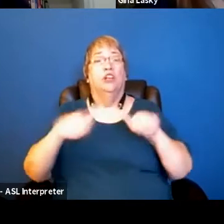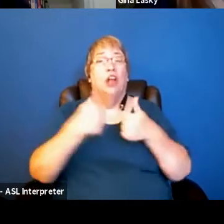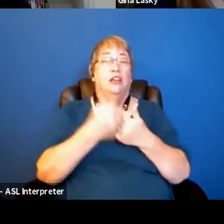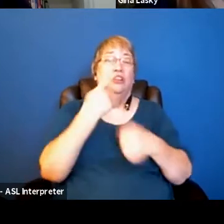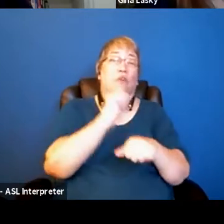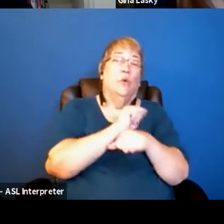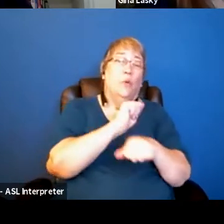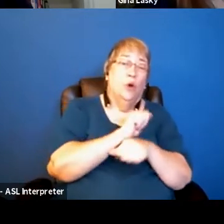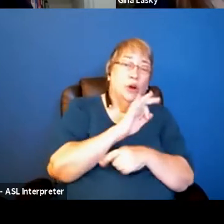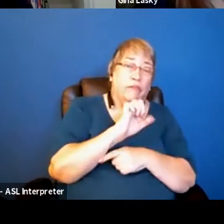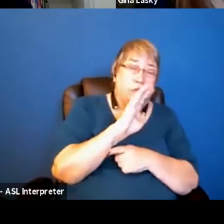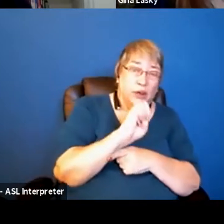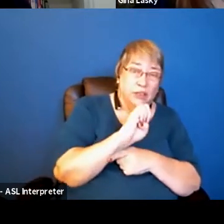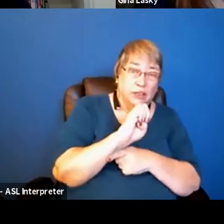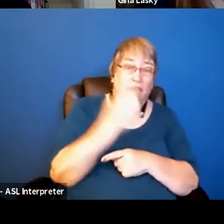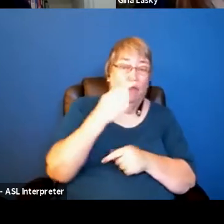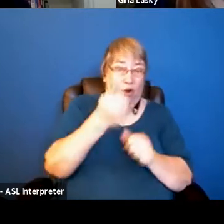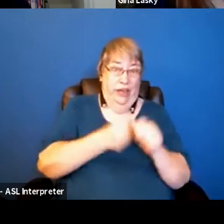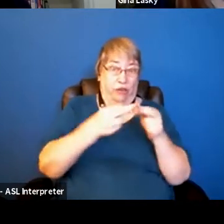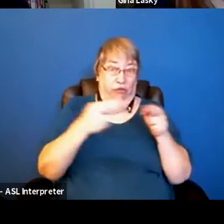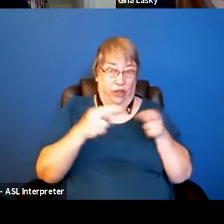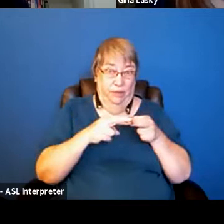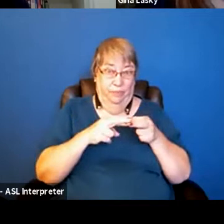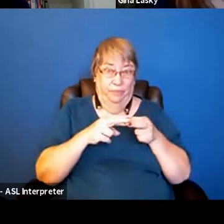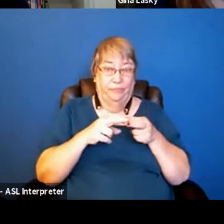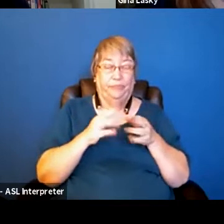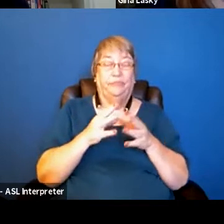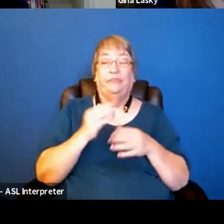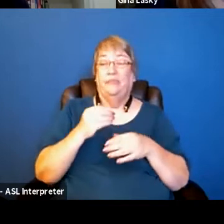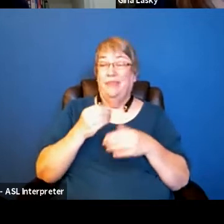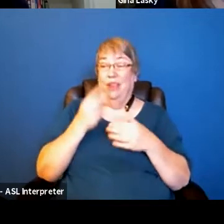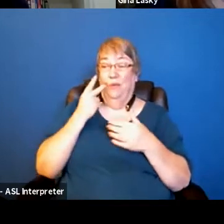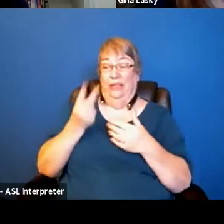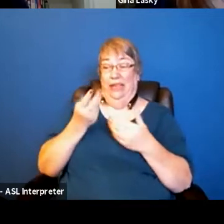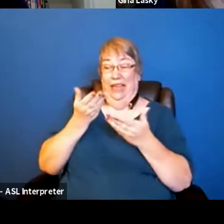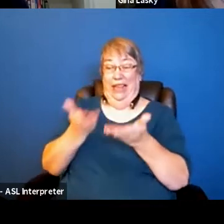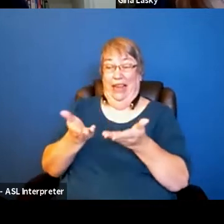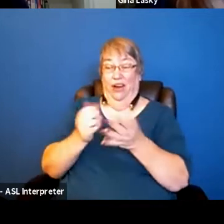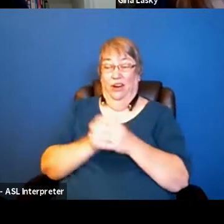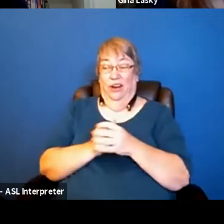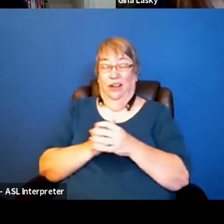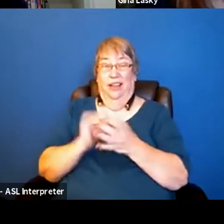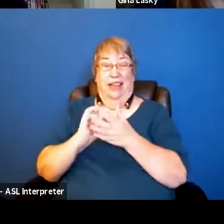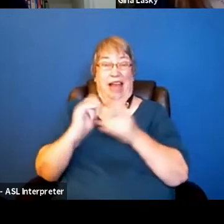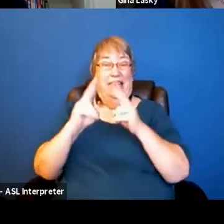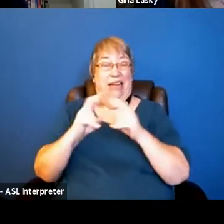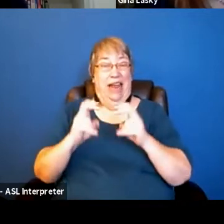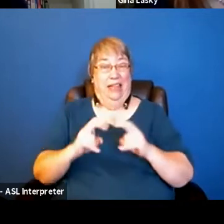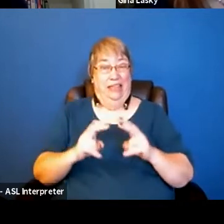gaps by region. And lastly, we see here again this analysis being